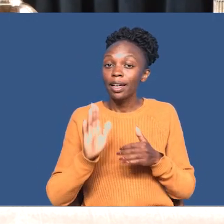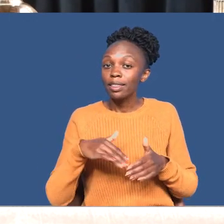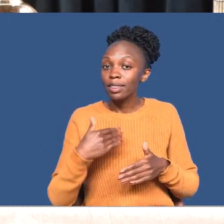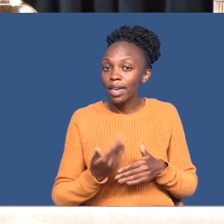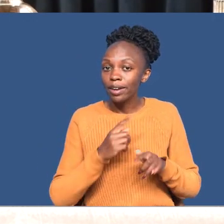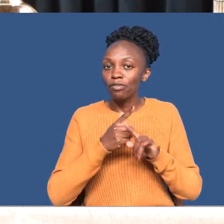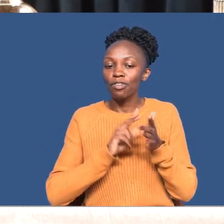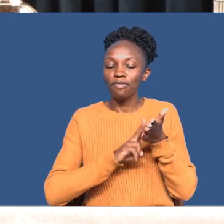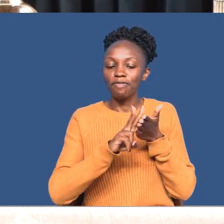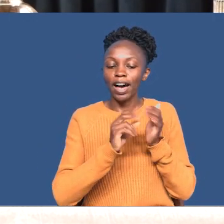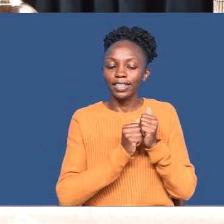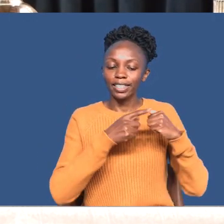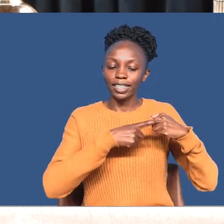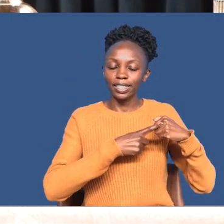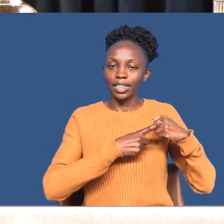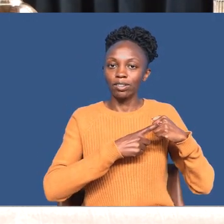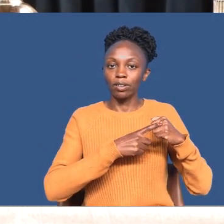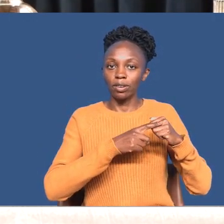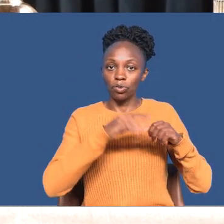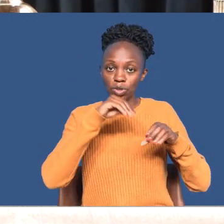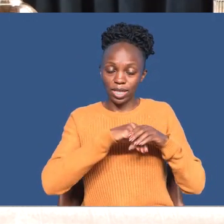from verse 16 of chapter 18,